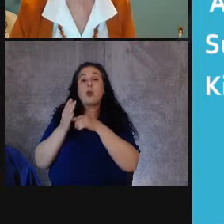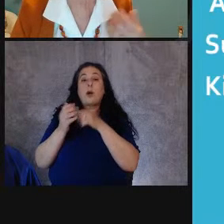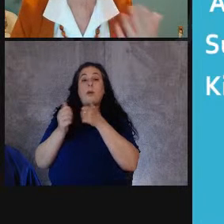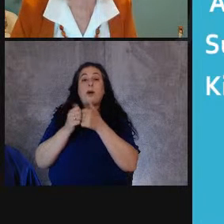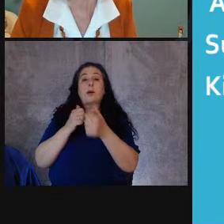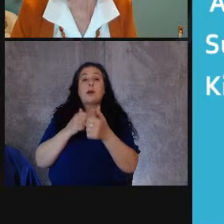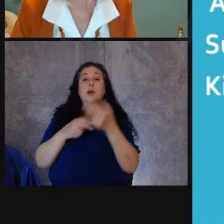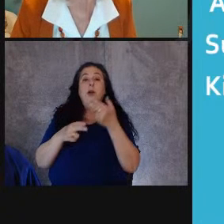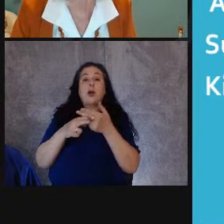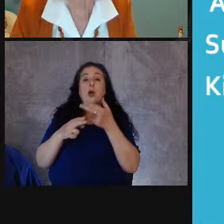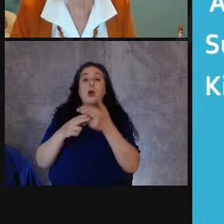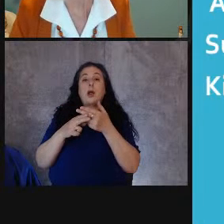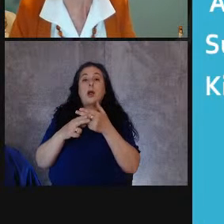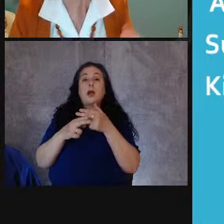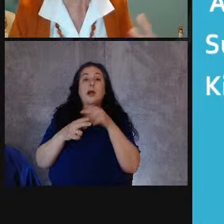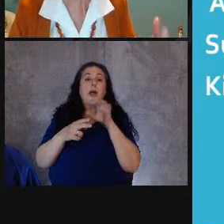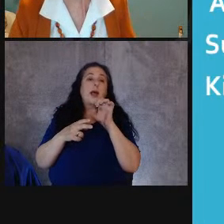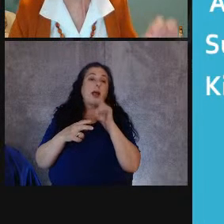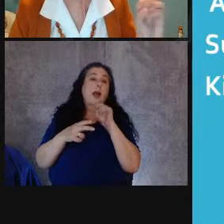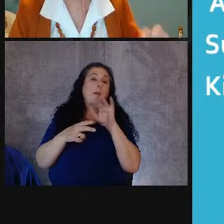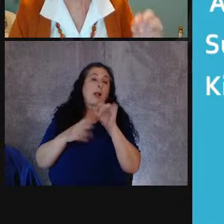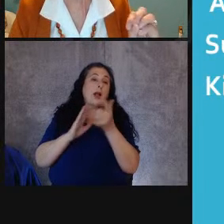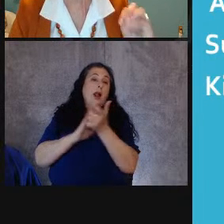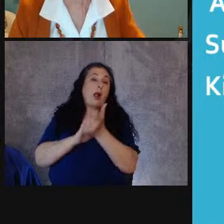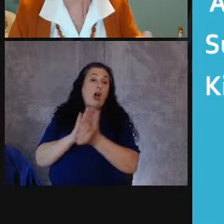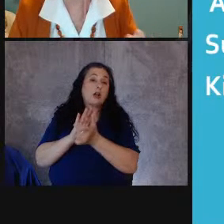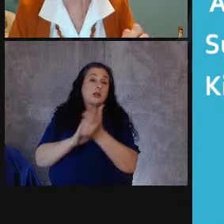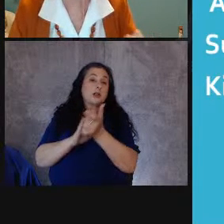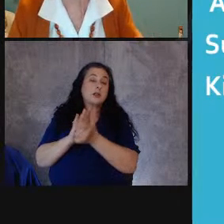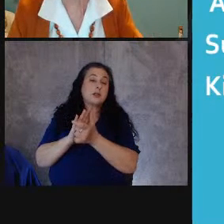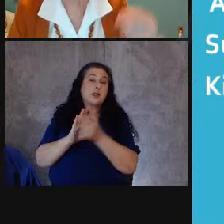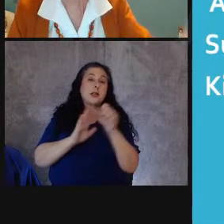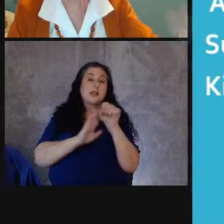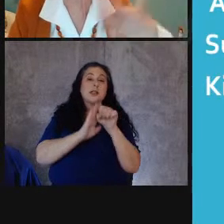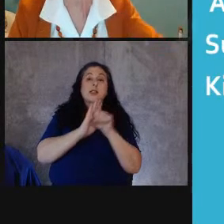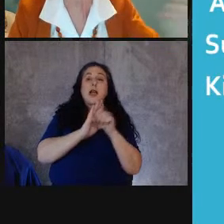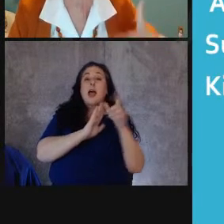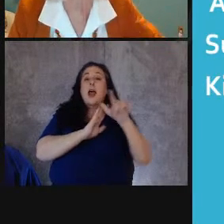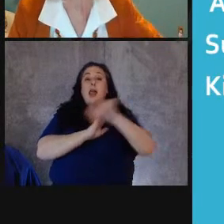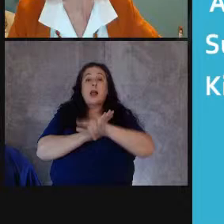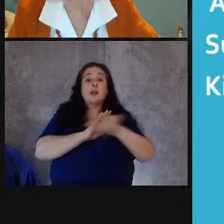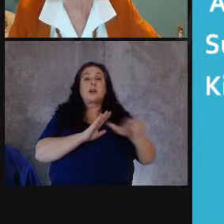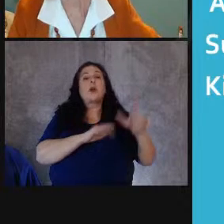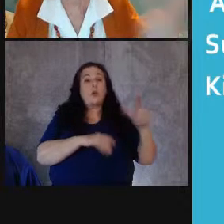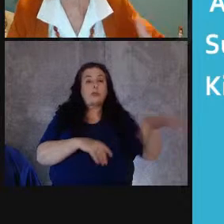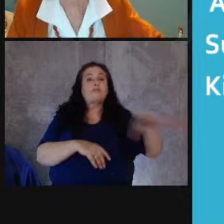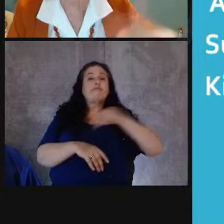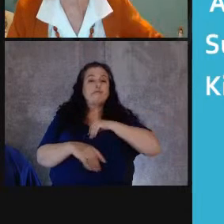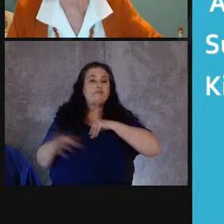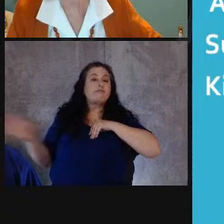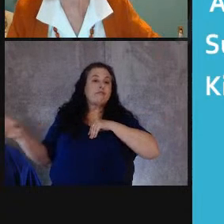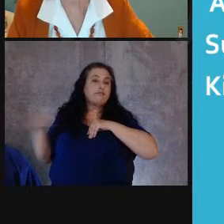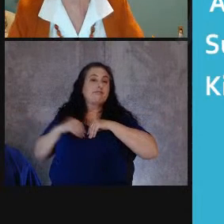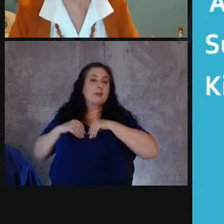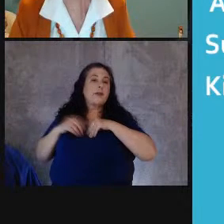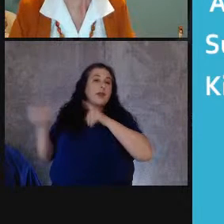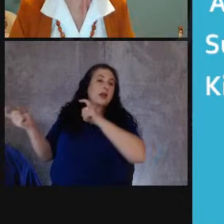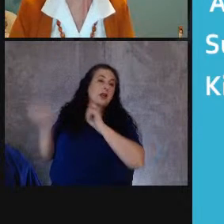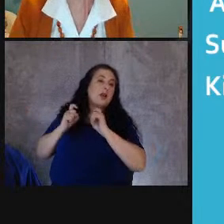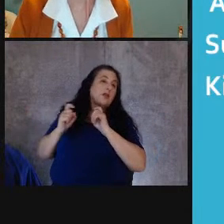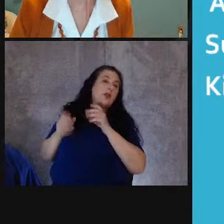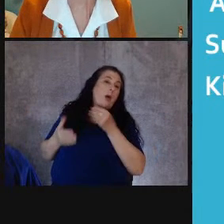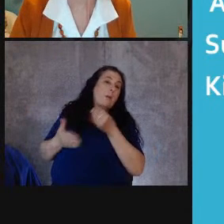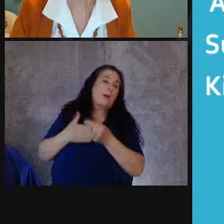was called enabling legislation, which meant the state legislature was saying, yeah, we're on board with this, give us our federal